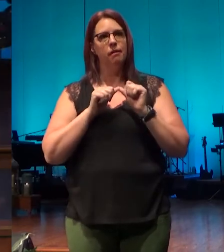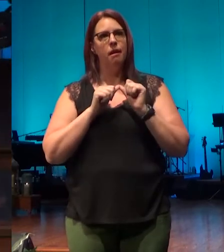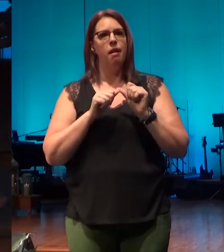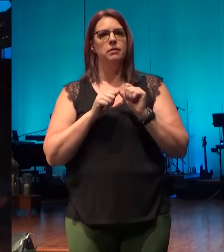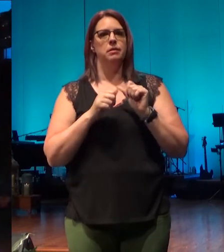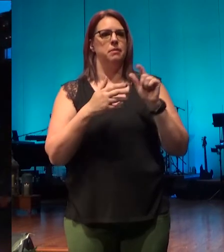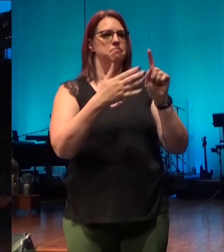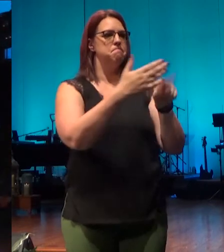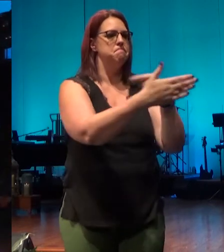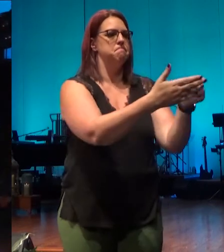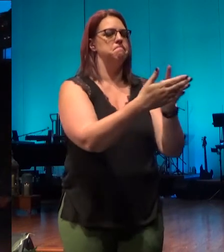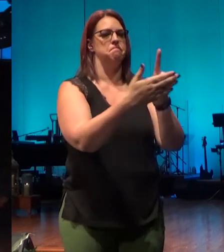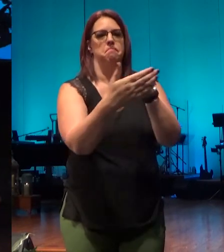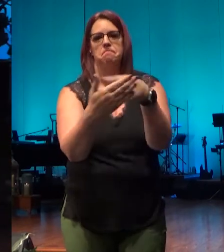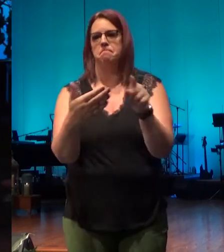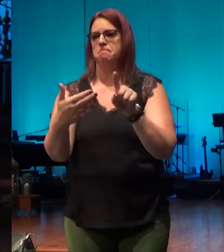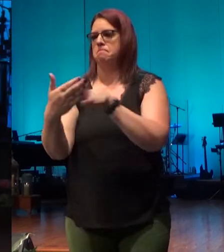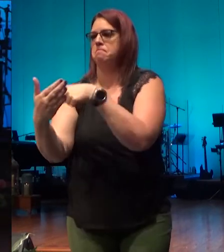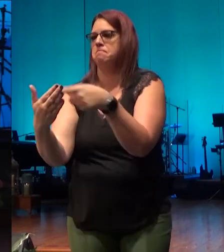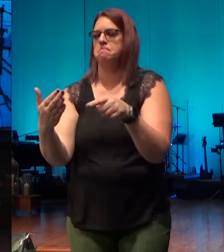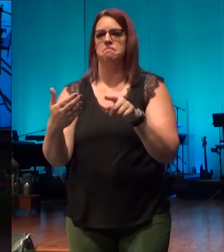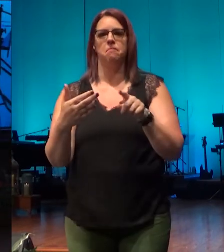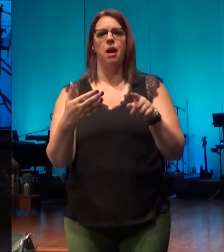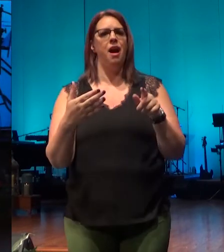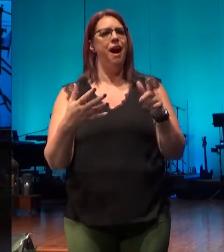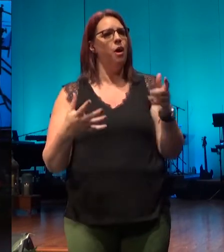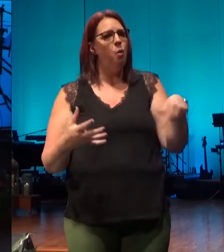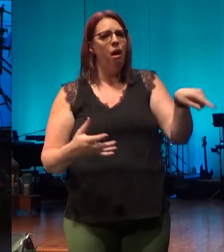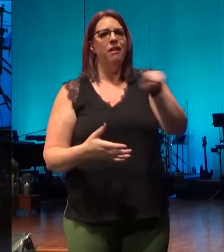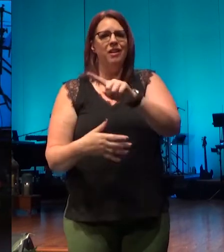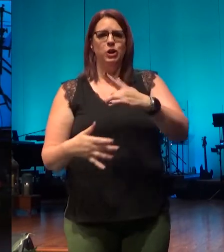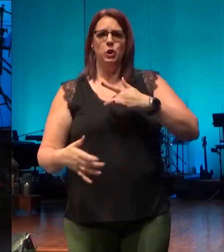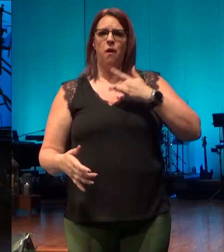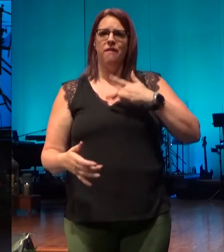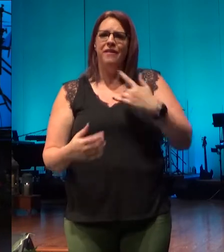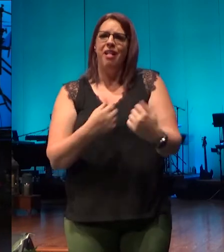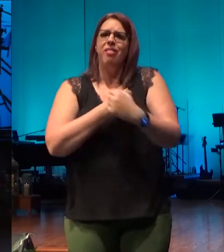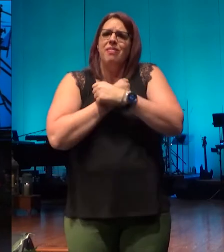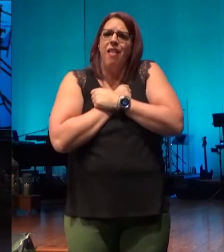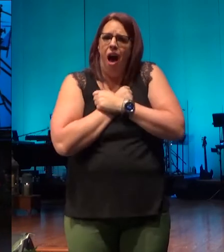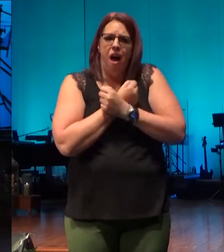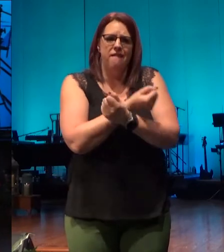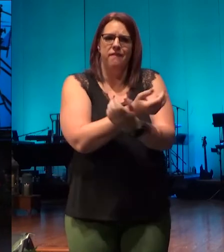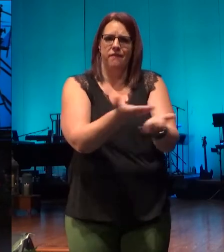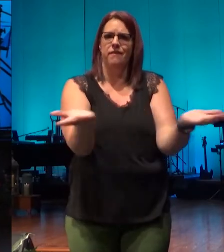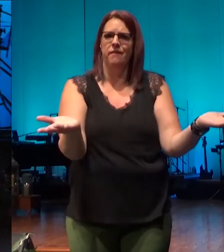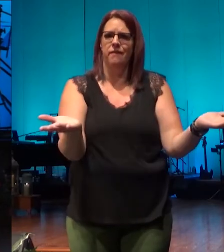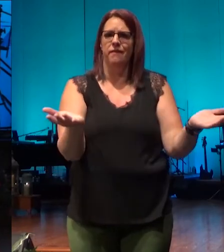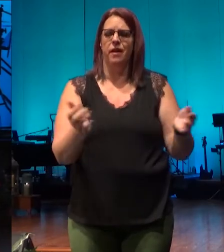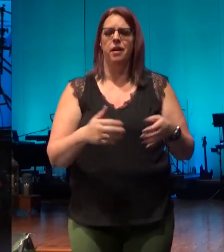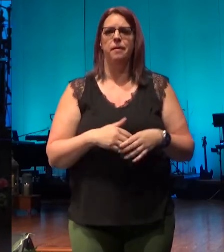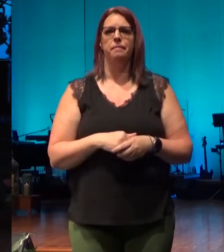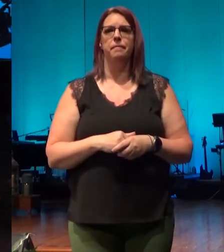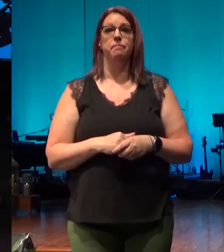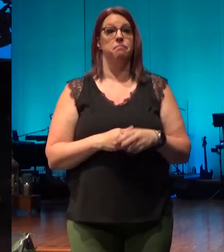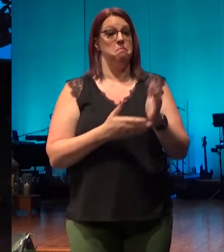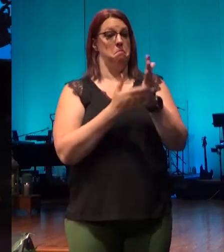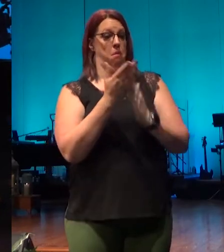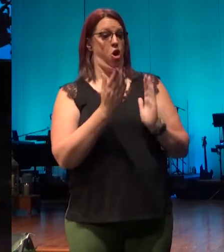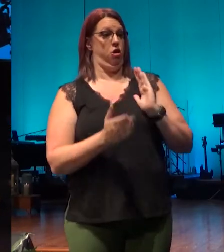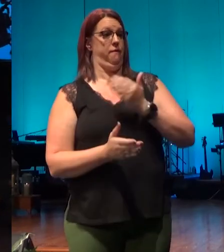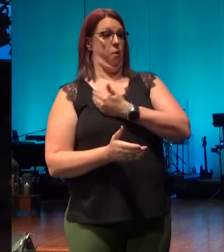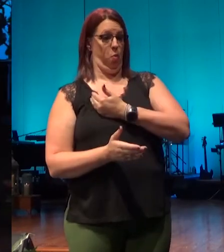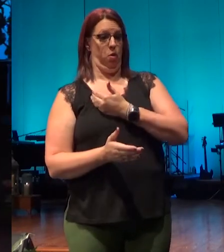input. Mostly, I want people to feel loved. That's what I want. I want people to feel loved. And part of how some of us love each other is